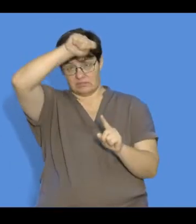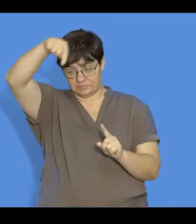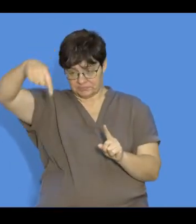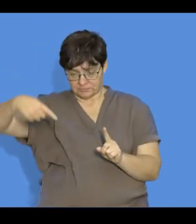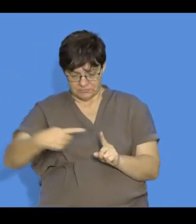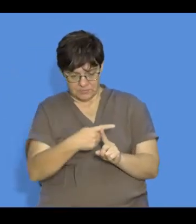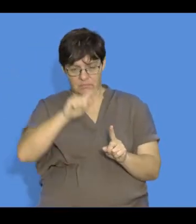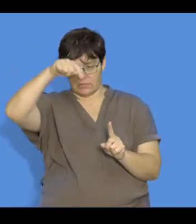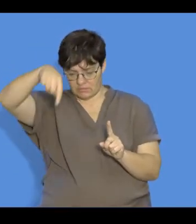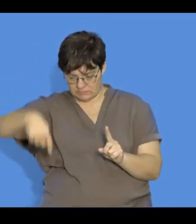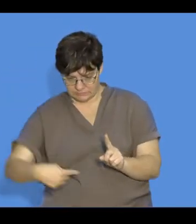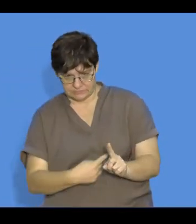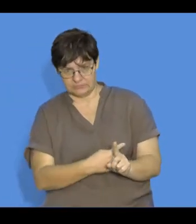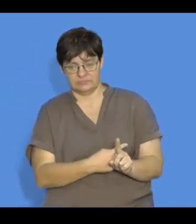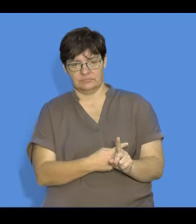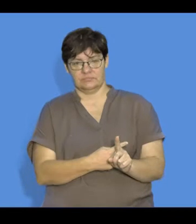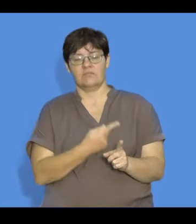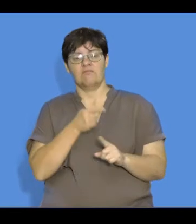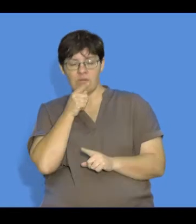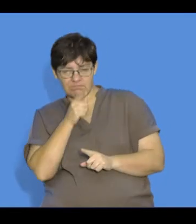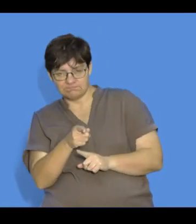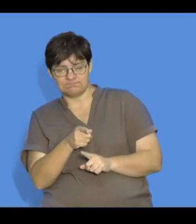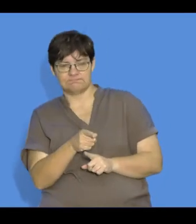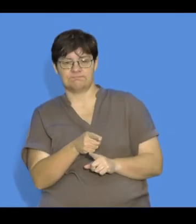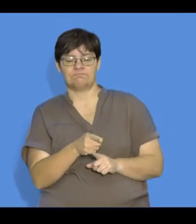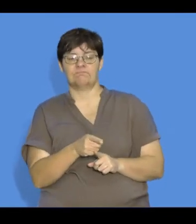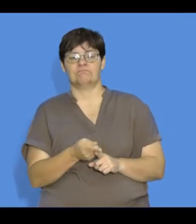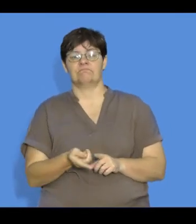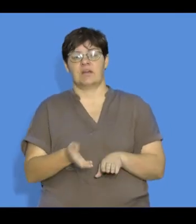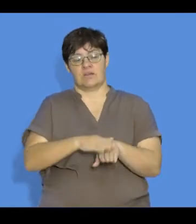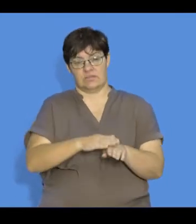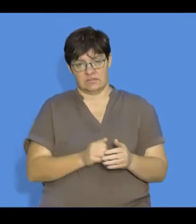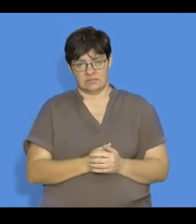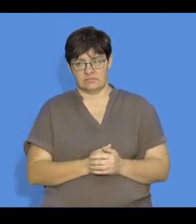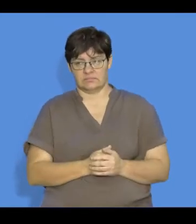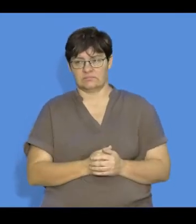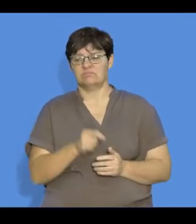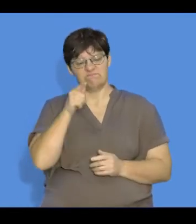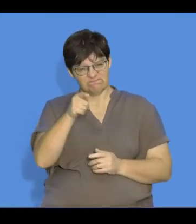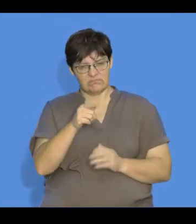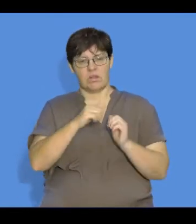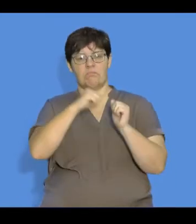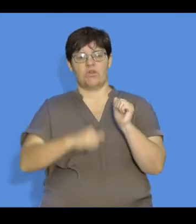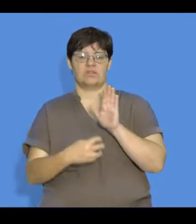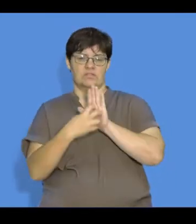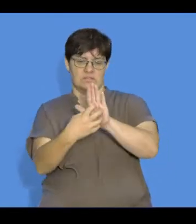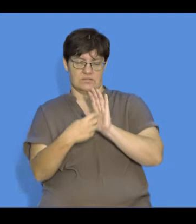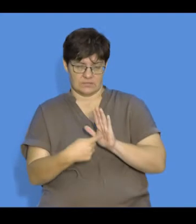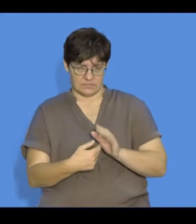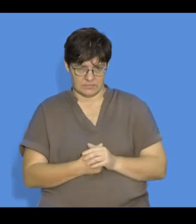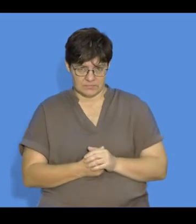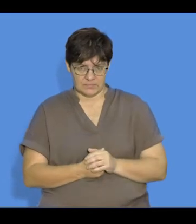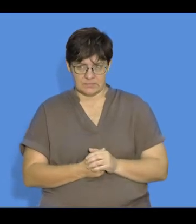positive terminal to the negative terminal in terms of the conventional current. Right. Here is a typical example of a branch circuit.